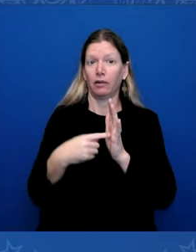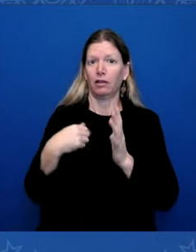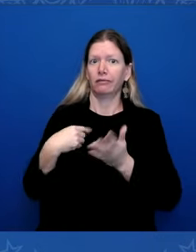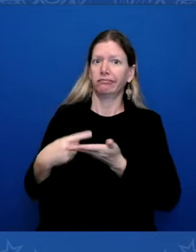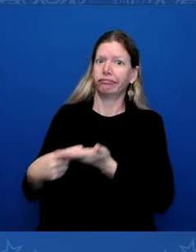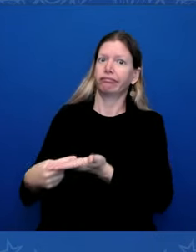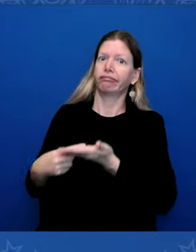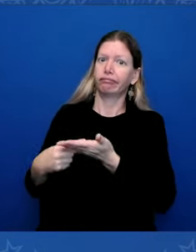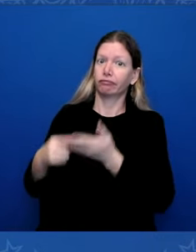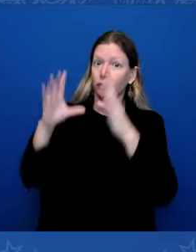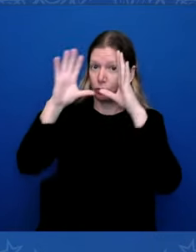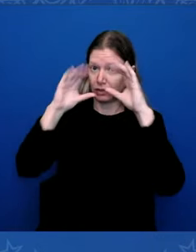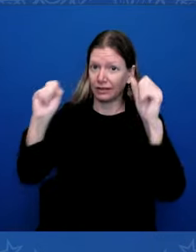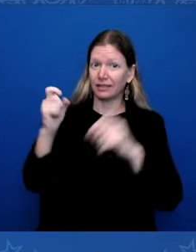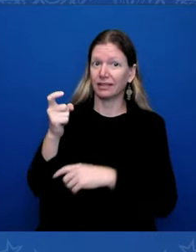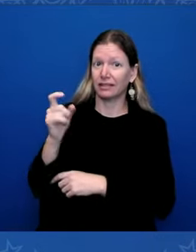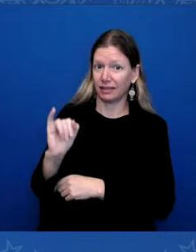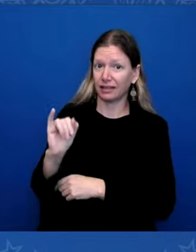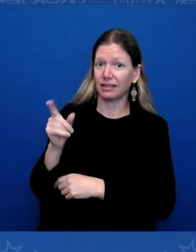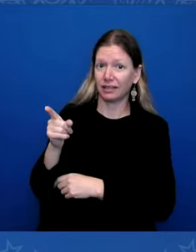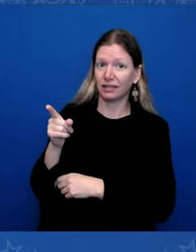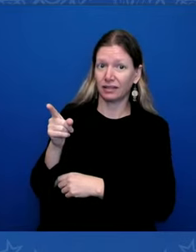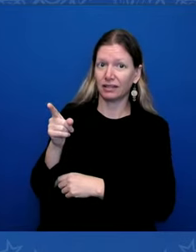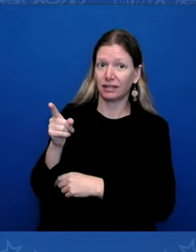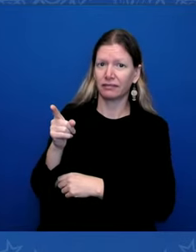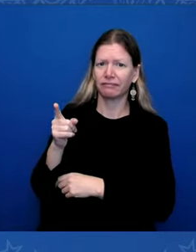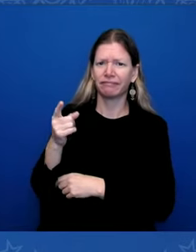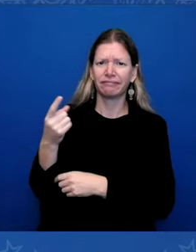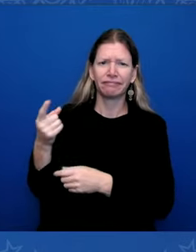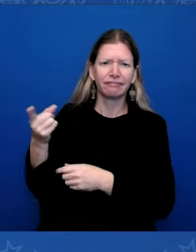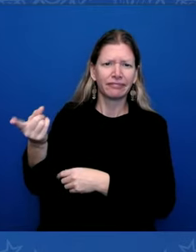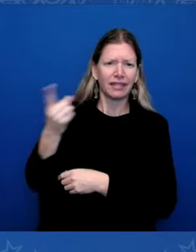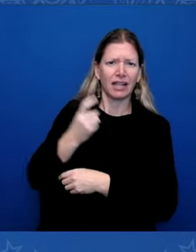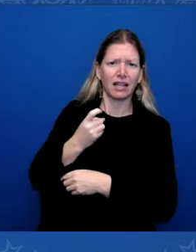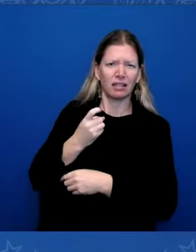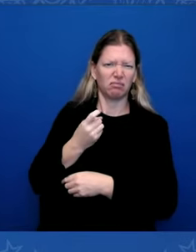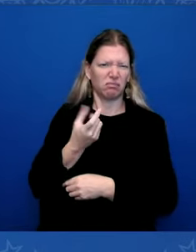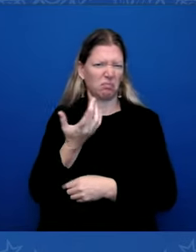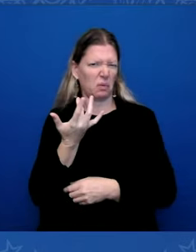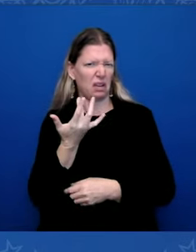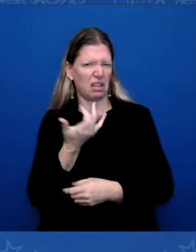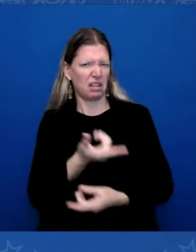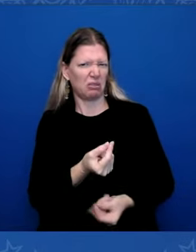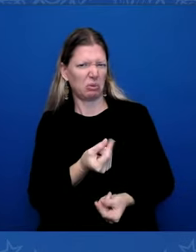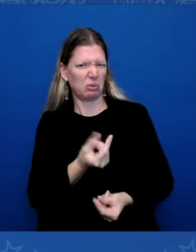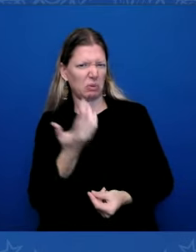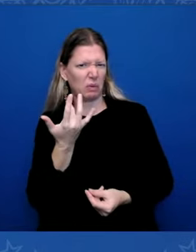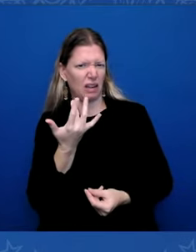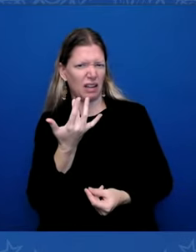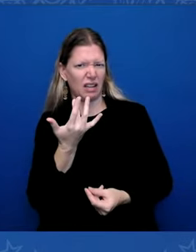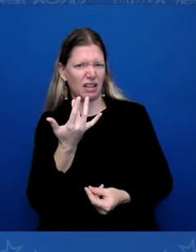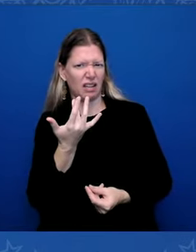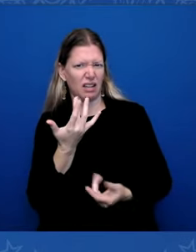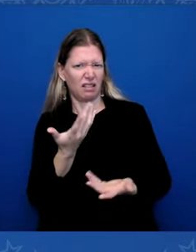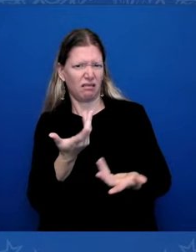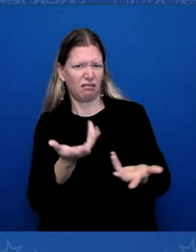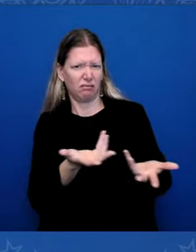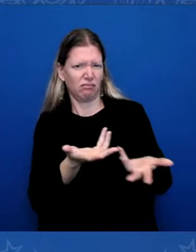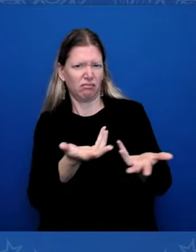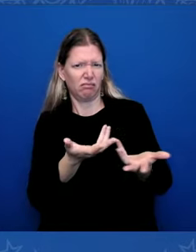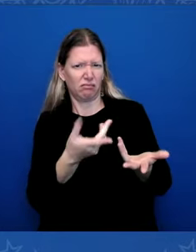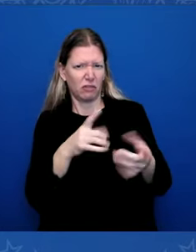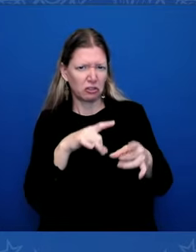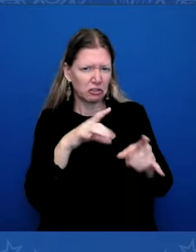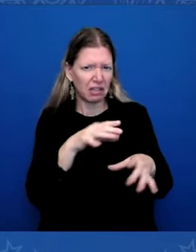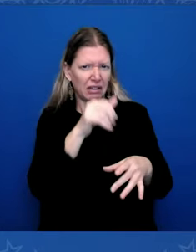were doing, why was I going to have the Quad, meaning Australia, India, Japan, the United